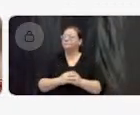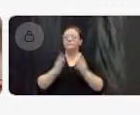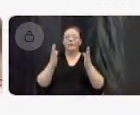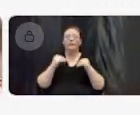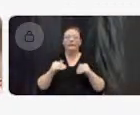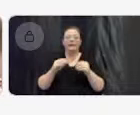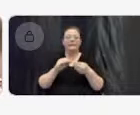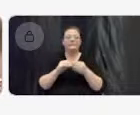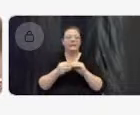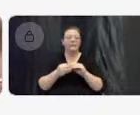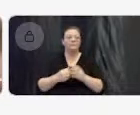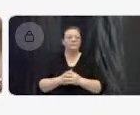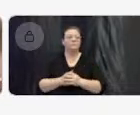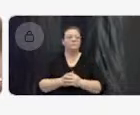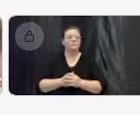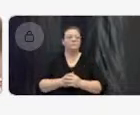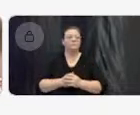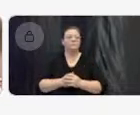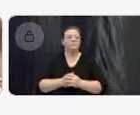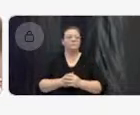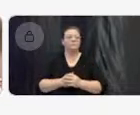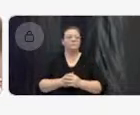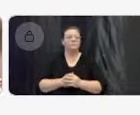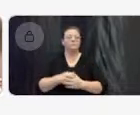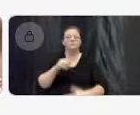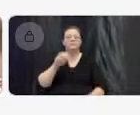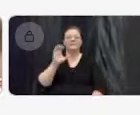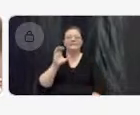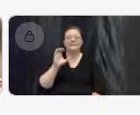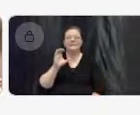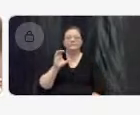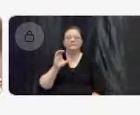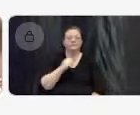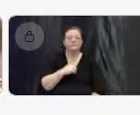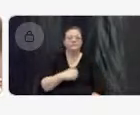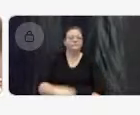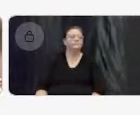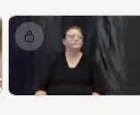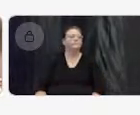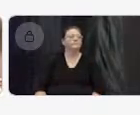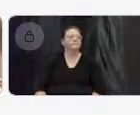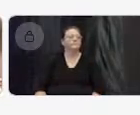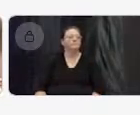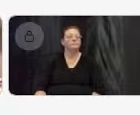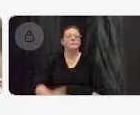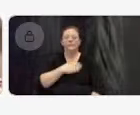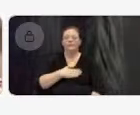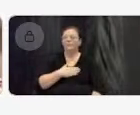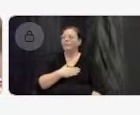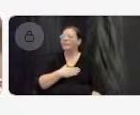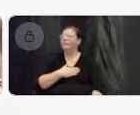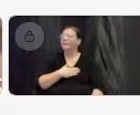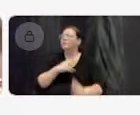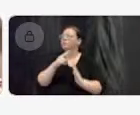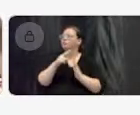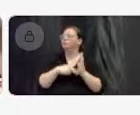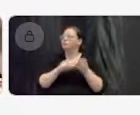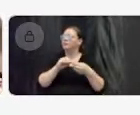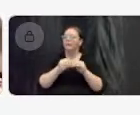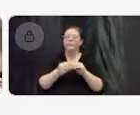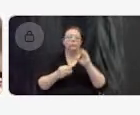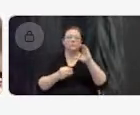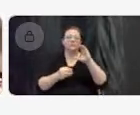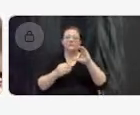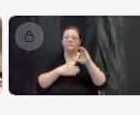here, and the next item we have is item C. So please reading of the item number C,